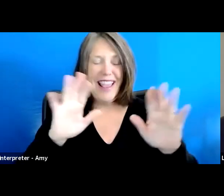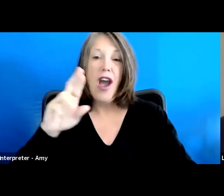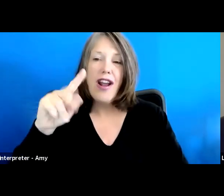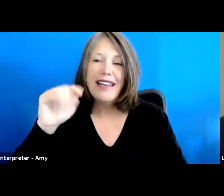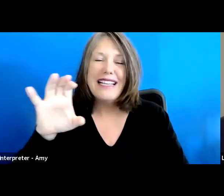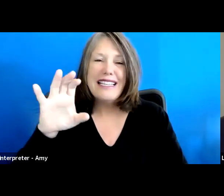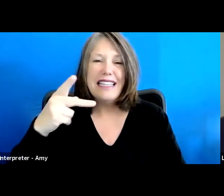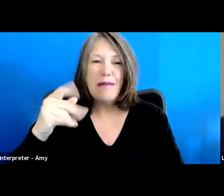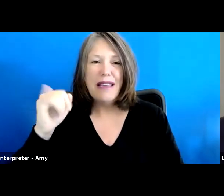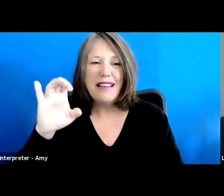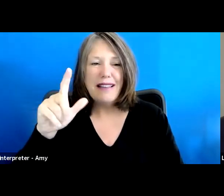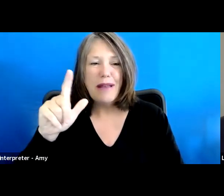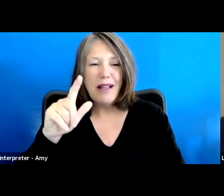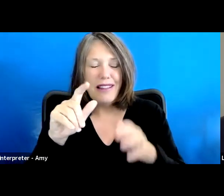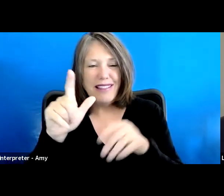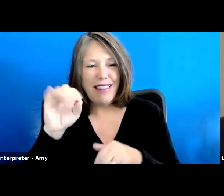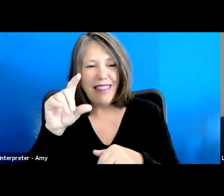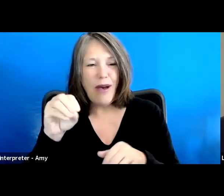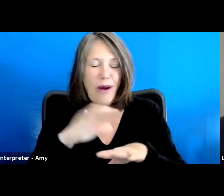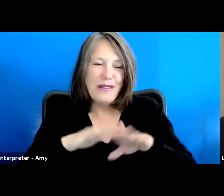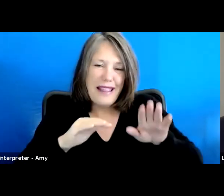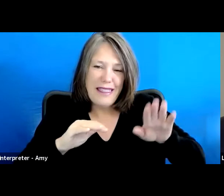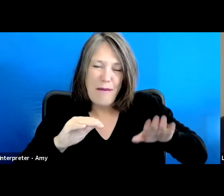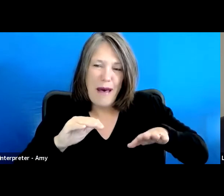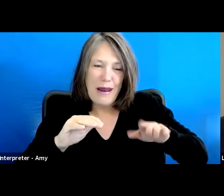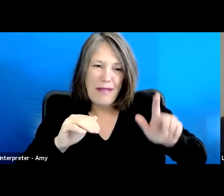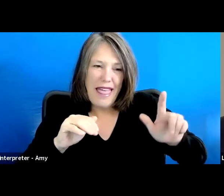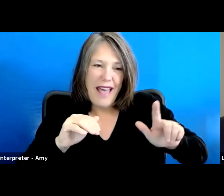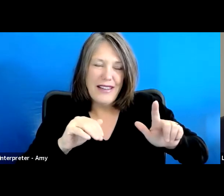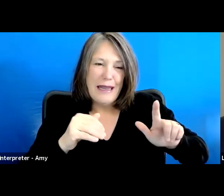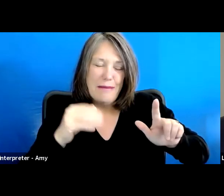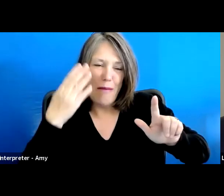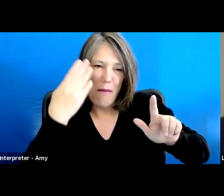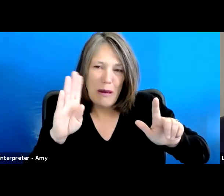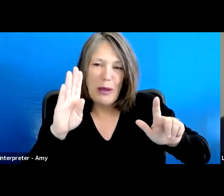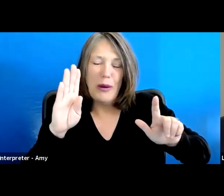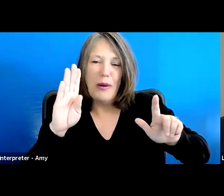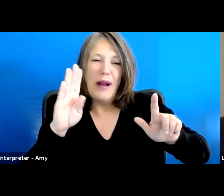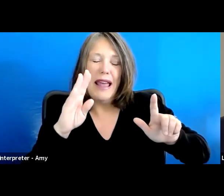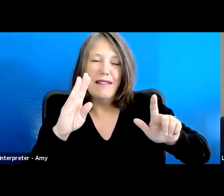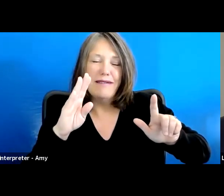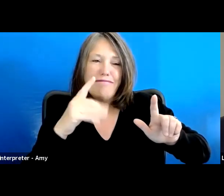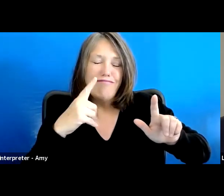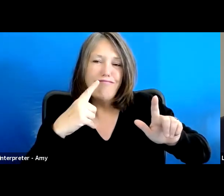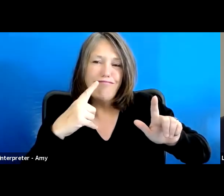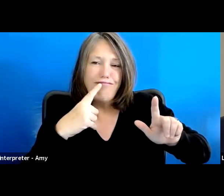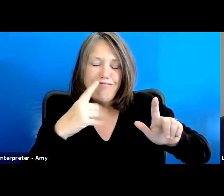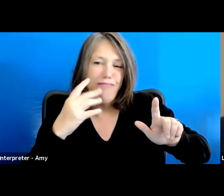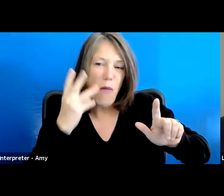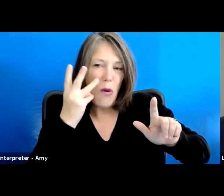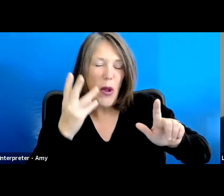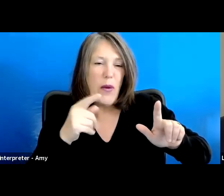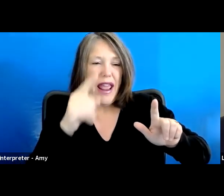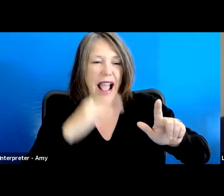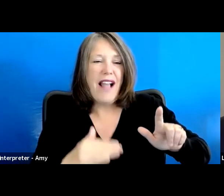RTC Pickle logo is in the bottom left corner in blue and maroon. And then we also have the Ability Center logo there in